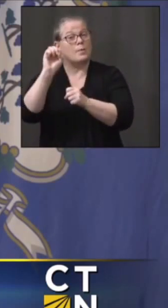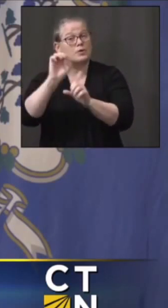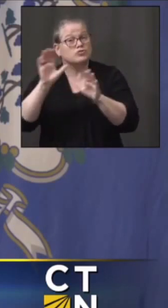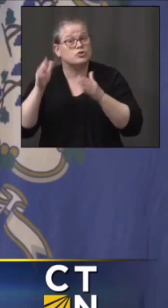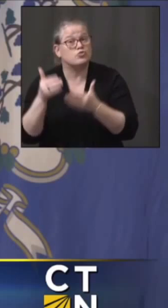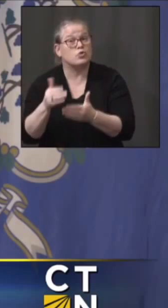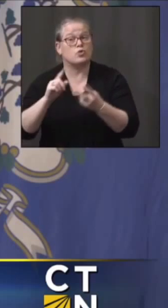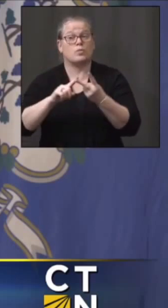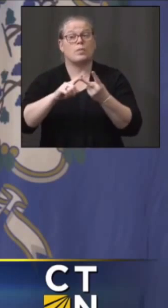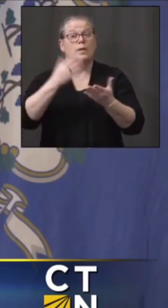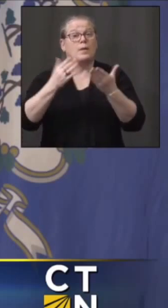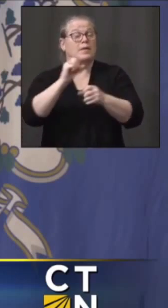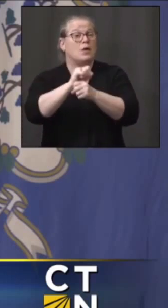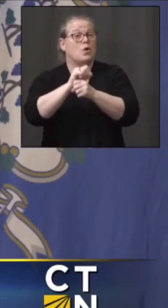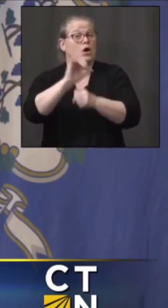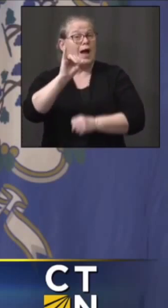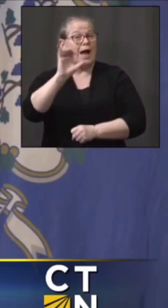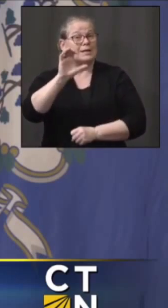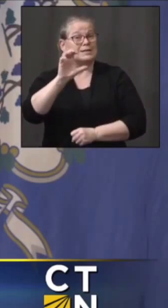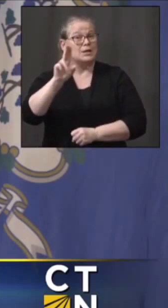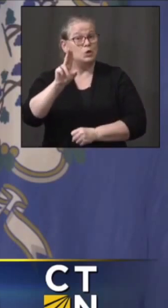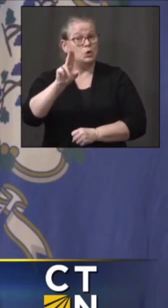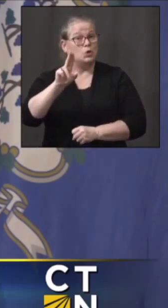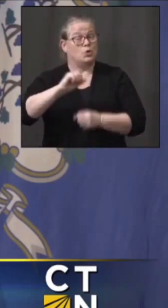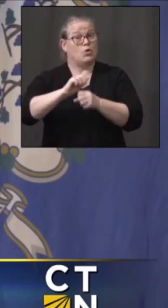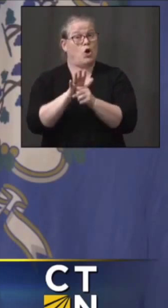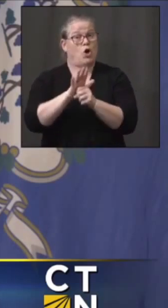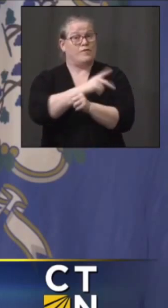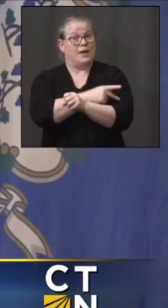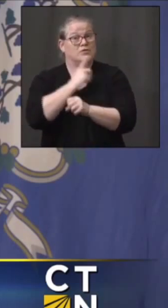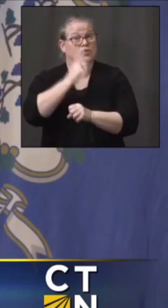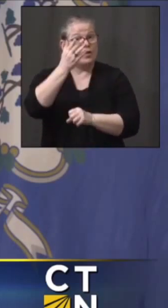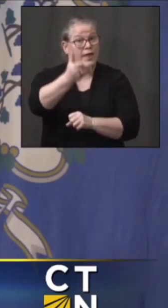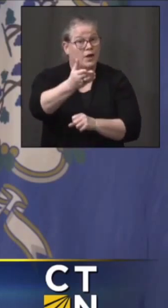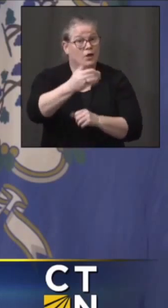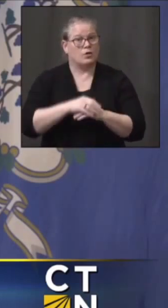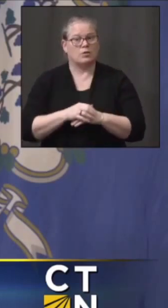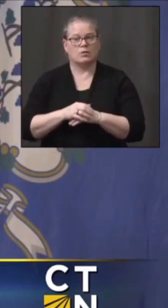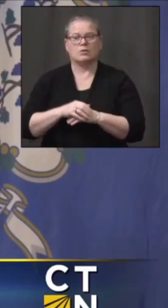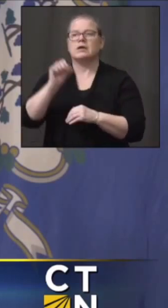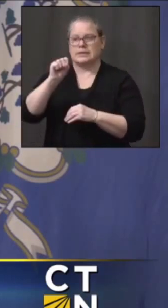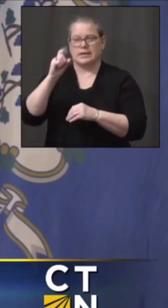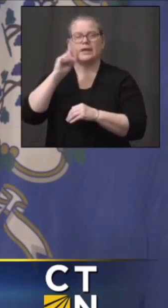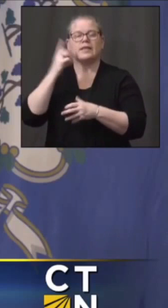COVID patients are being treated? I think it will, yes.